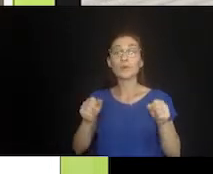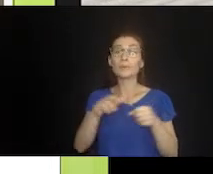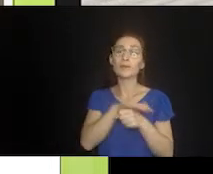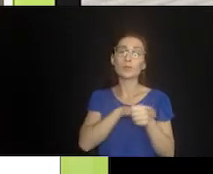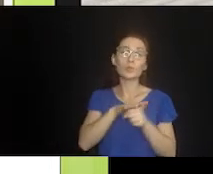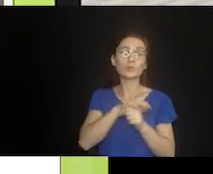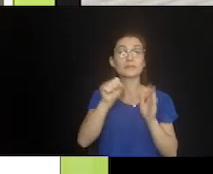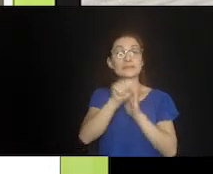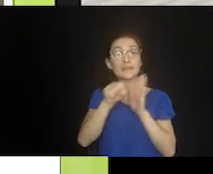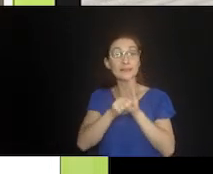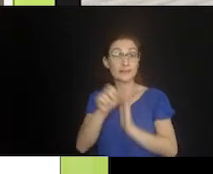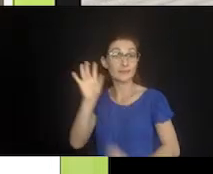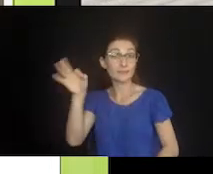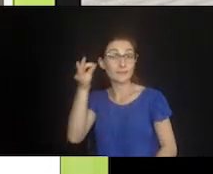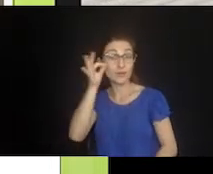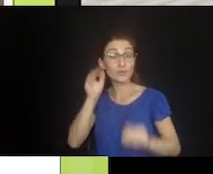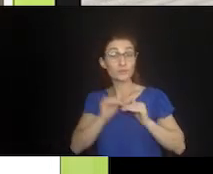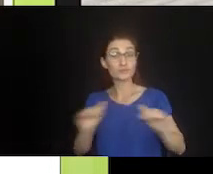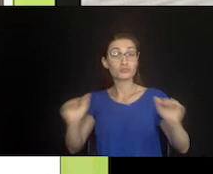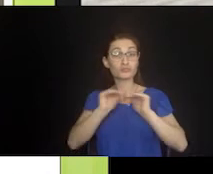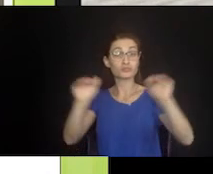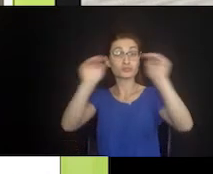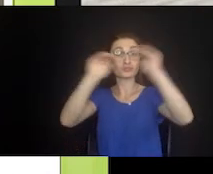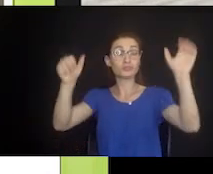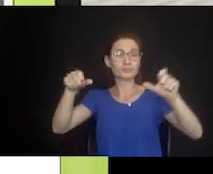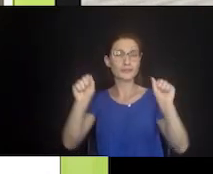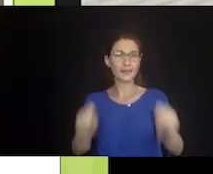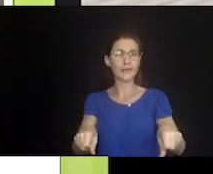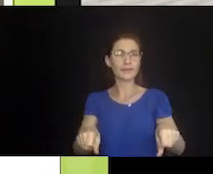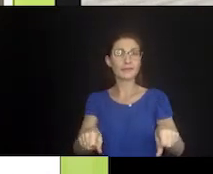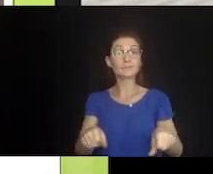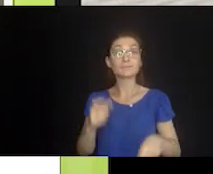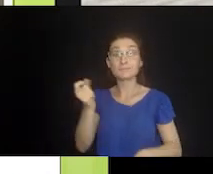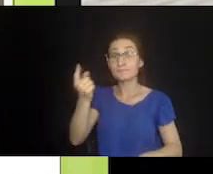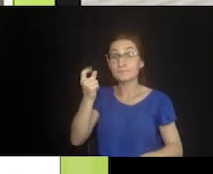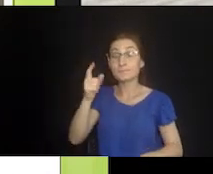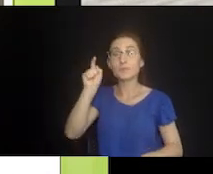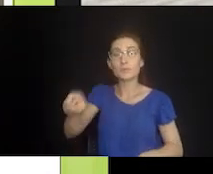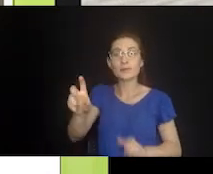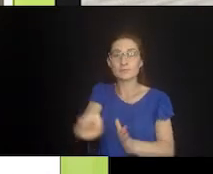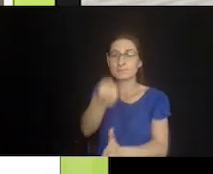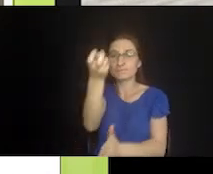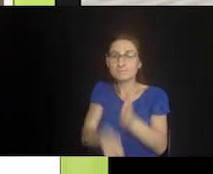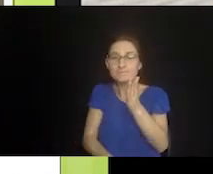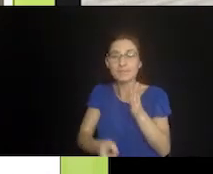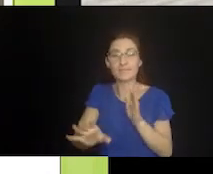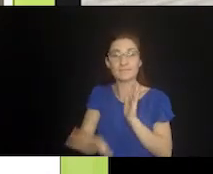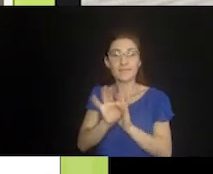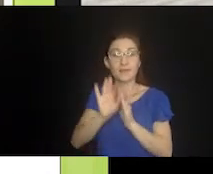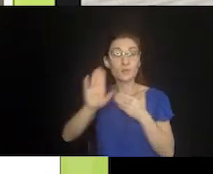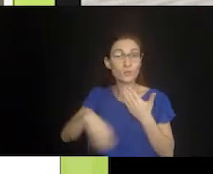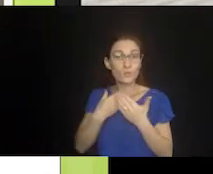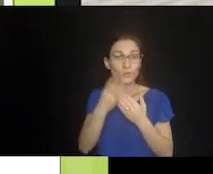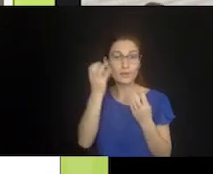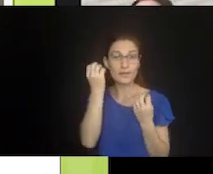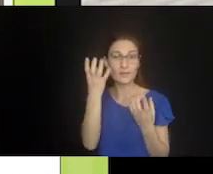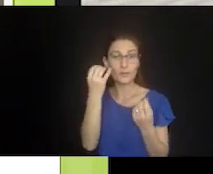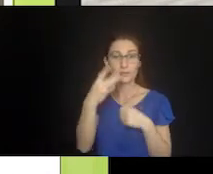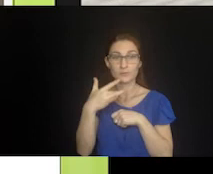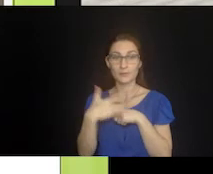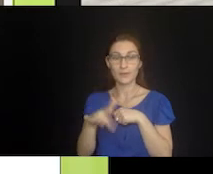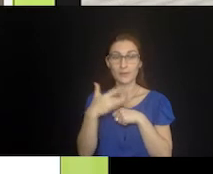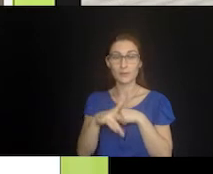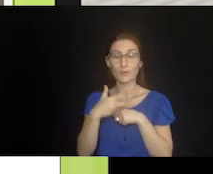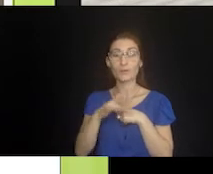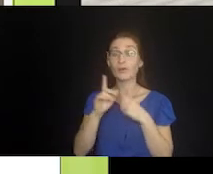to. So issues can be local, state, or federal, but you really have to dive in and find out all